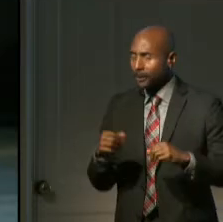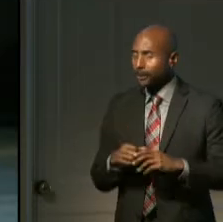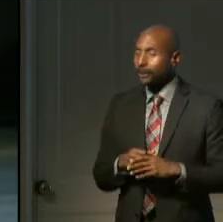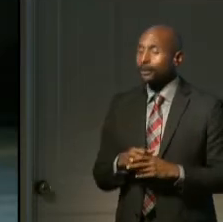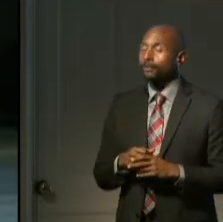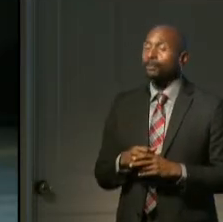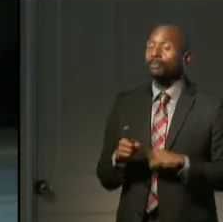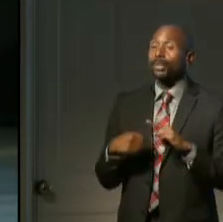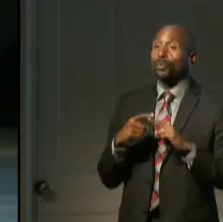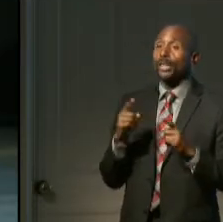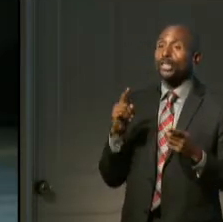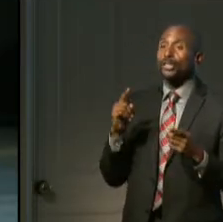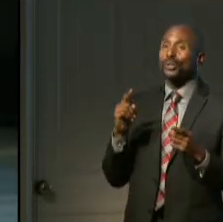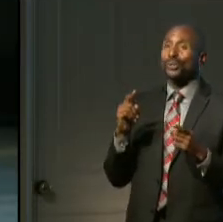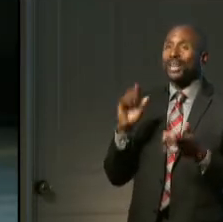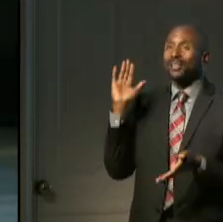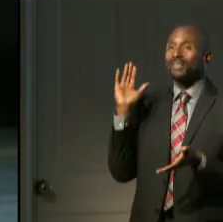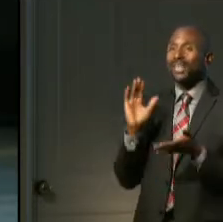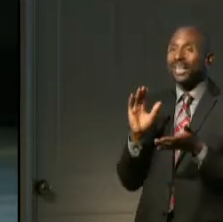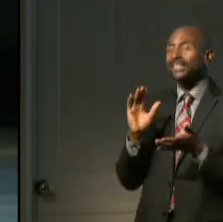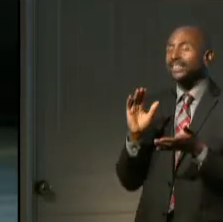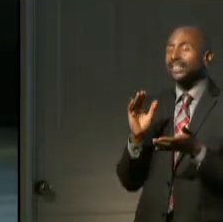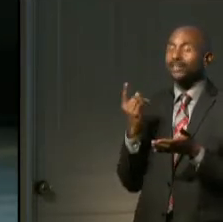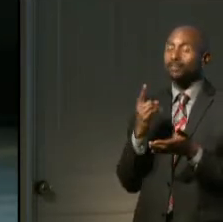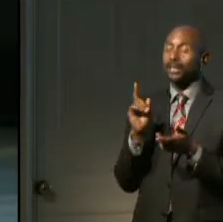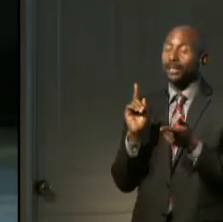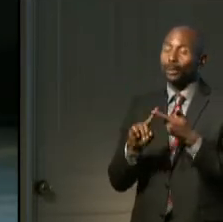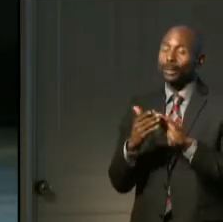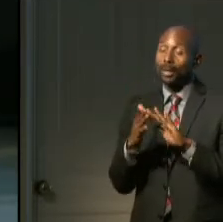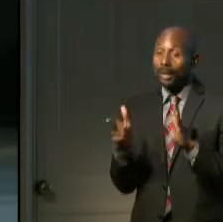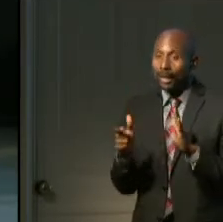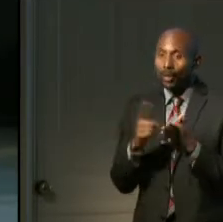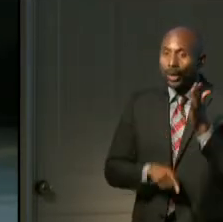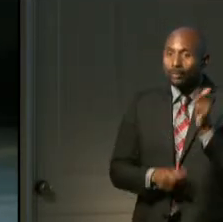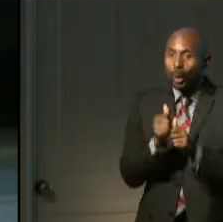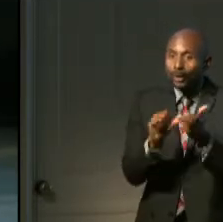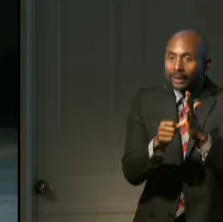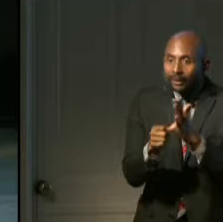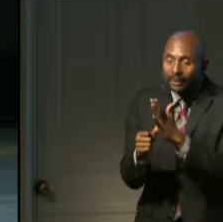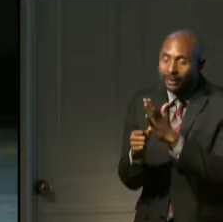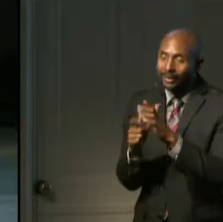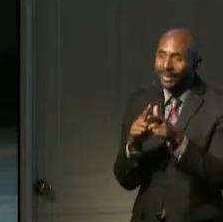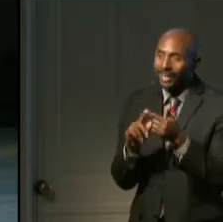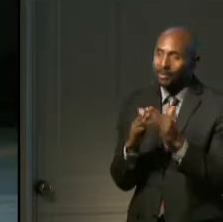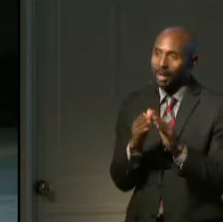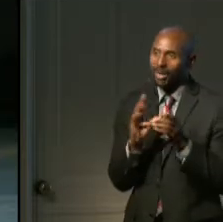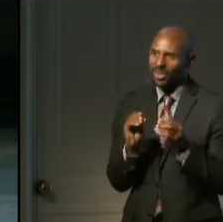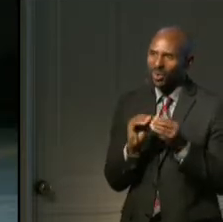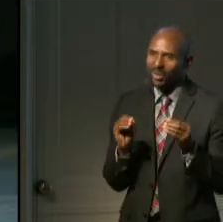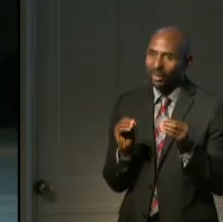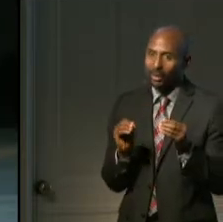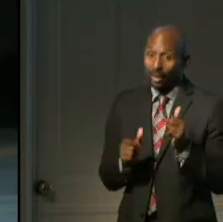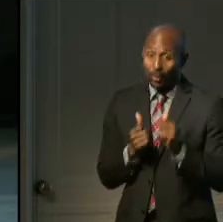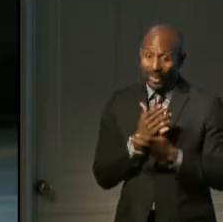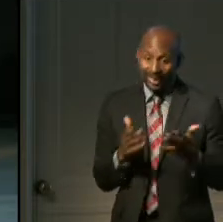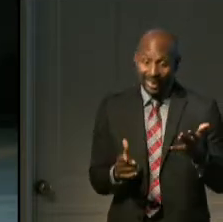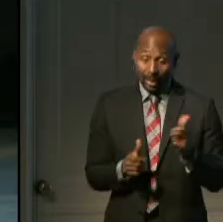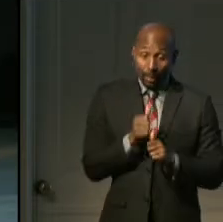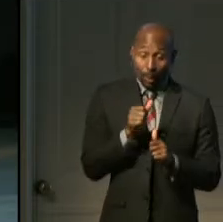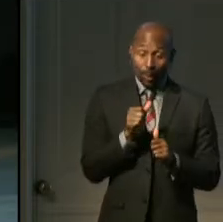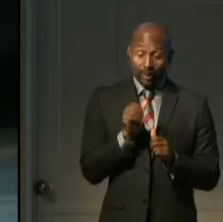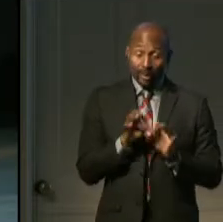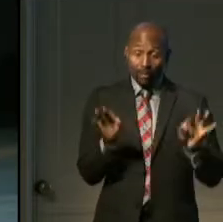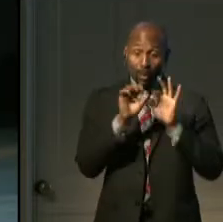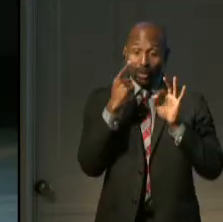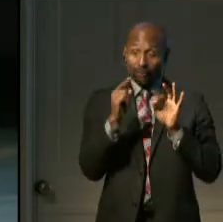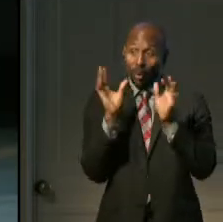something to just the highlights, there becomes a storytelling aspect, which are the most important in order to tell the story. And that's a very complicated